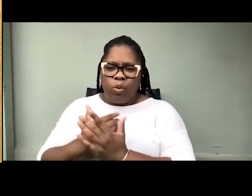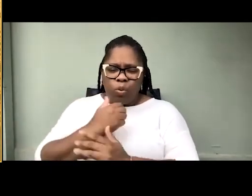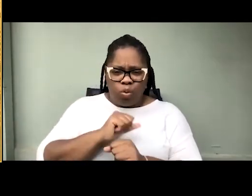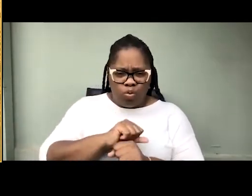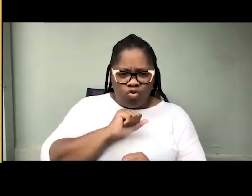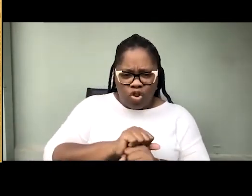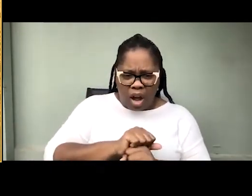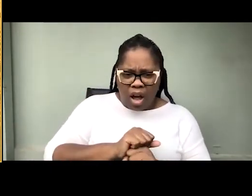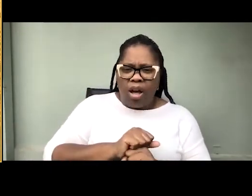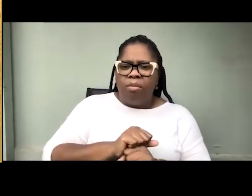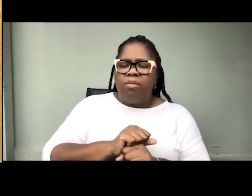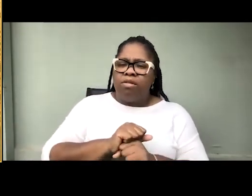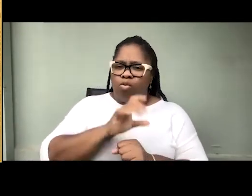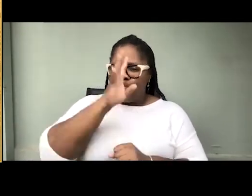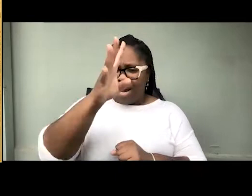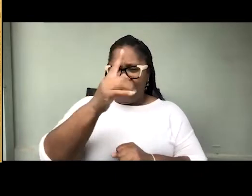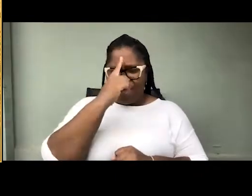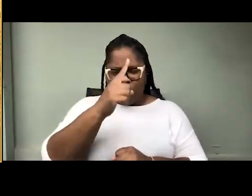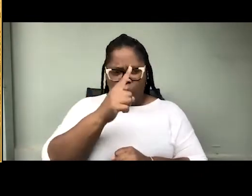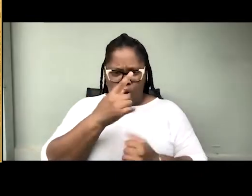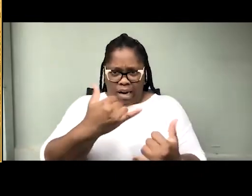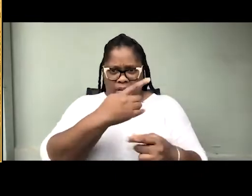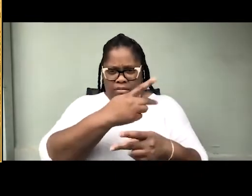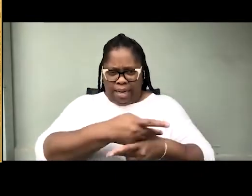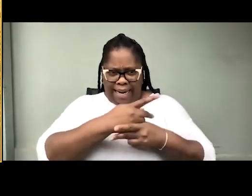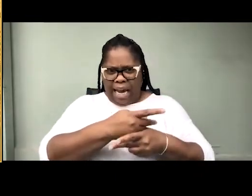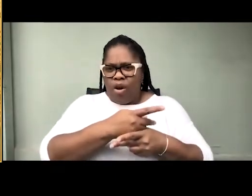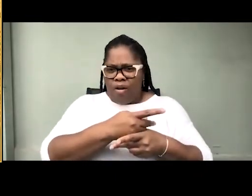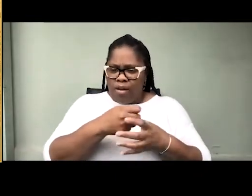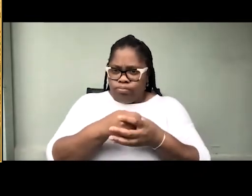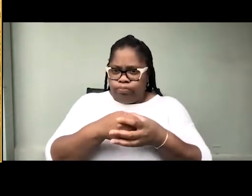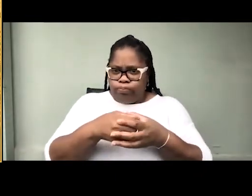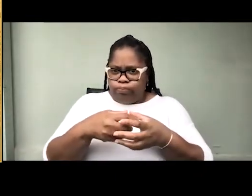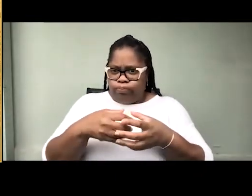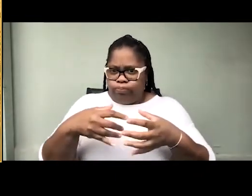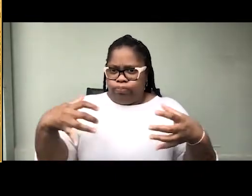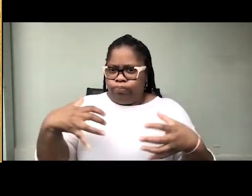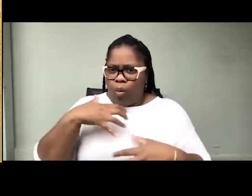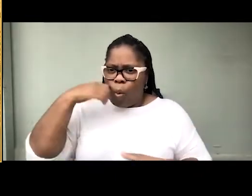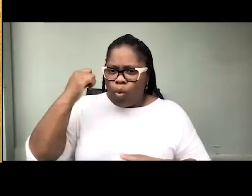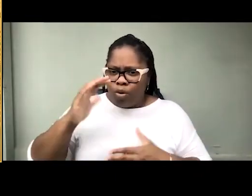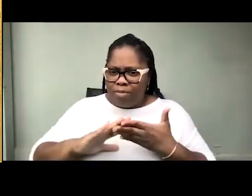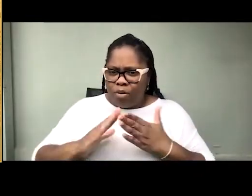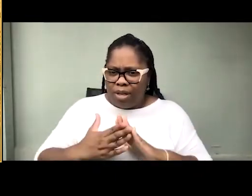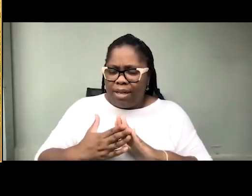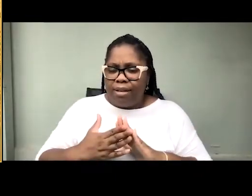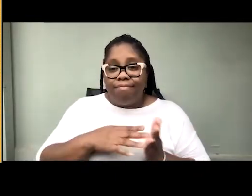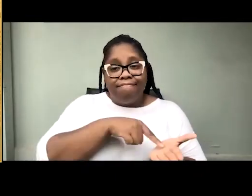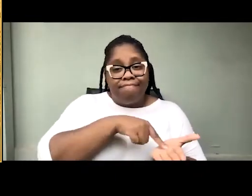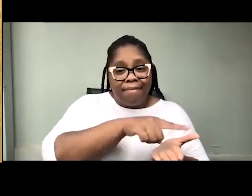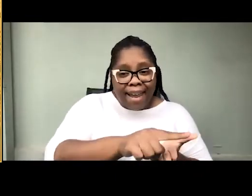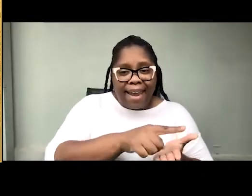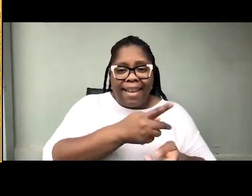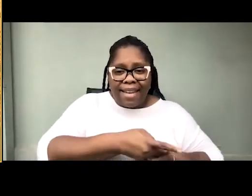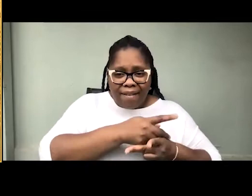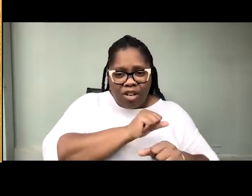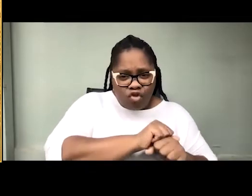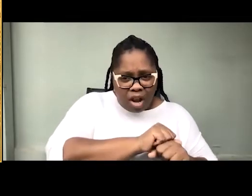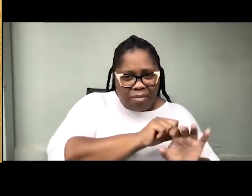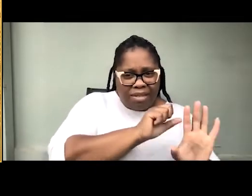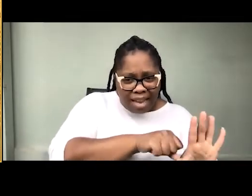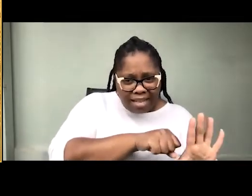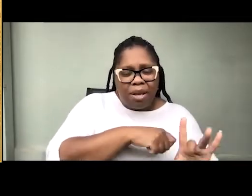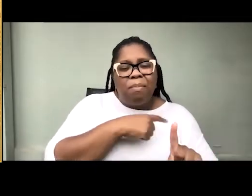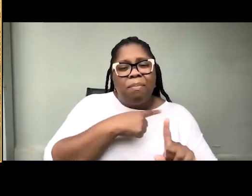tend to the fairly rapidly changing demographics in California. But it's not just about paid caregiving jobs, it's also about